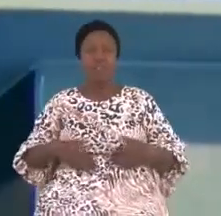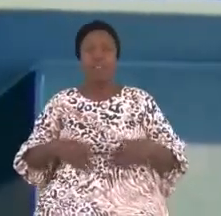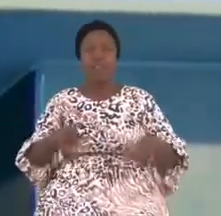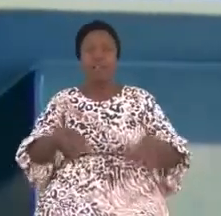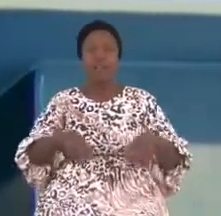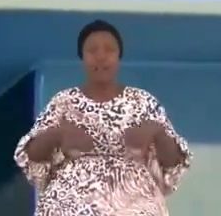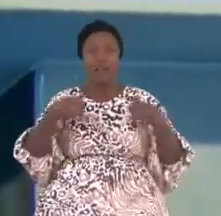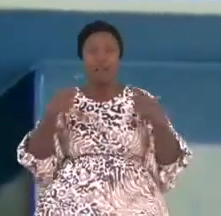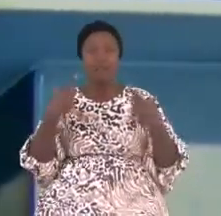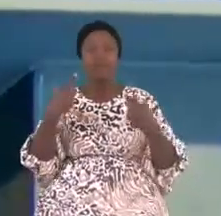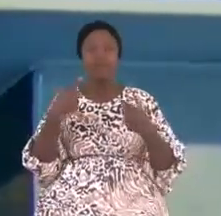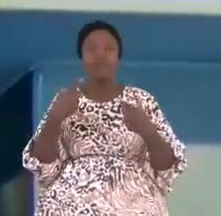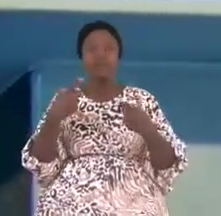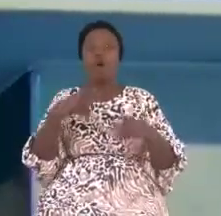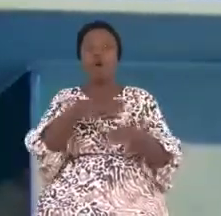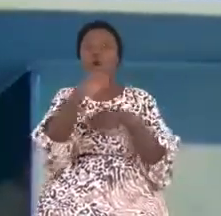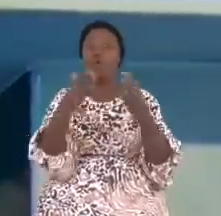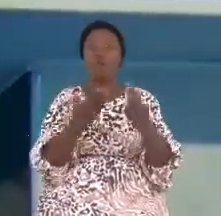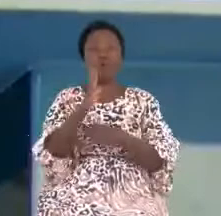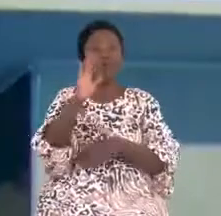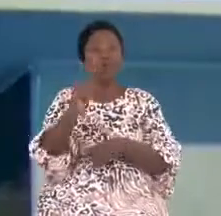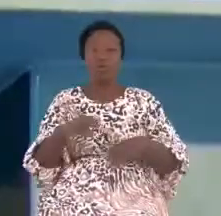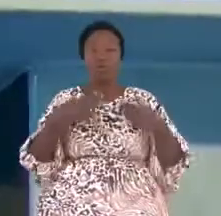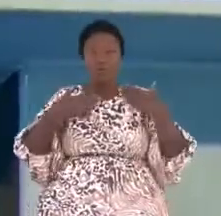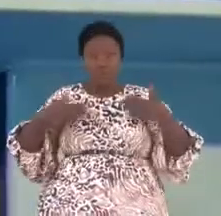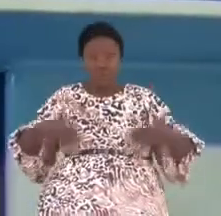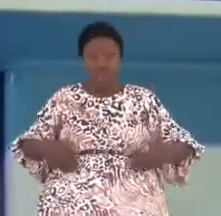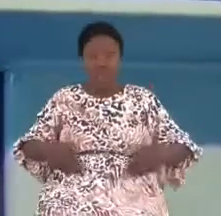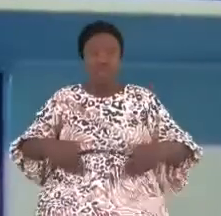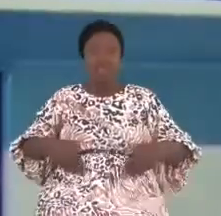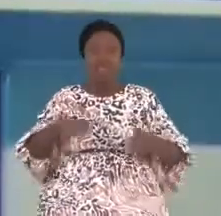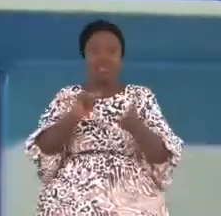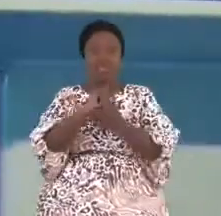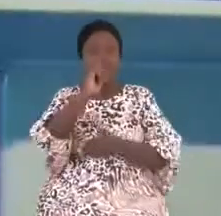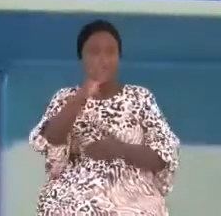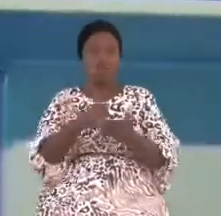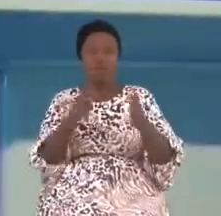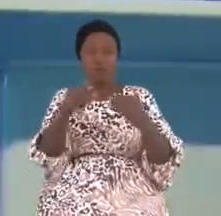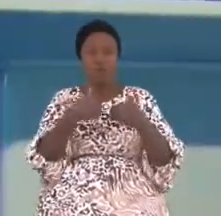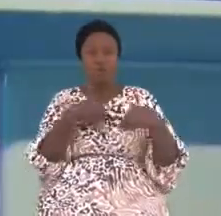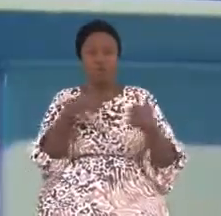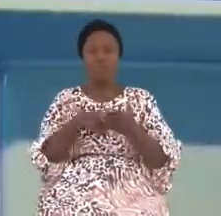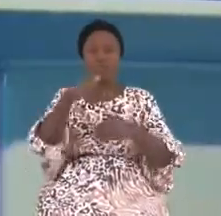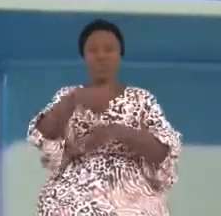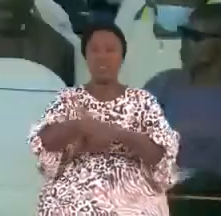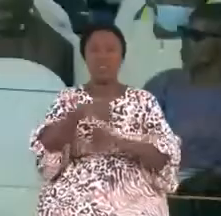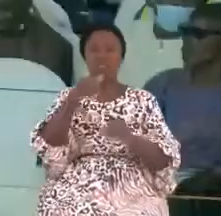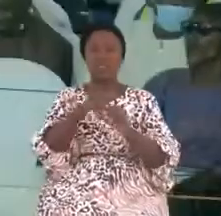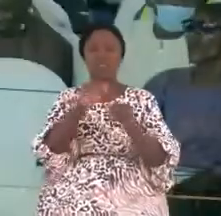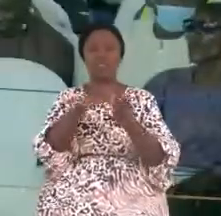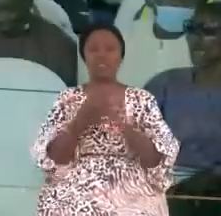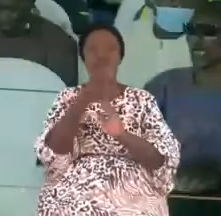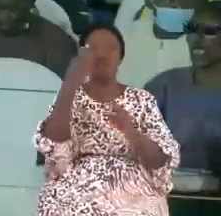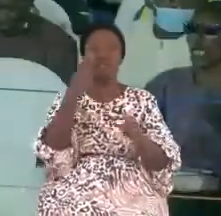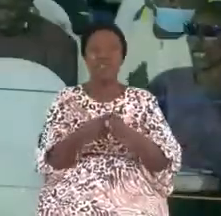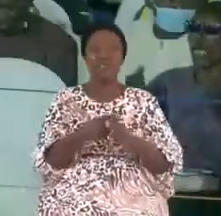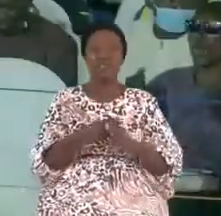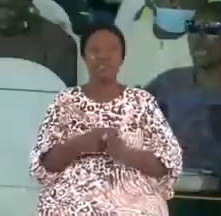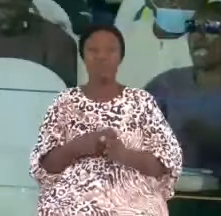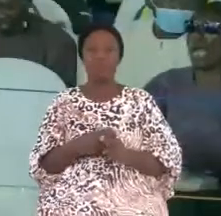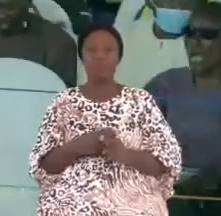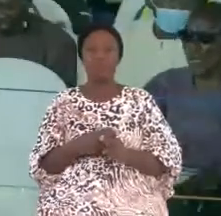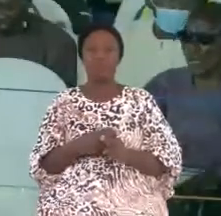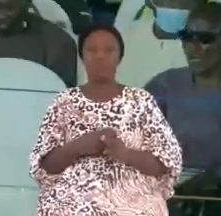life all through your system that's what you have tonight in jesus name